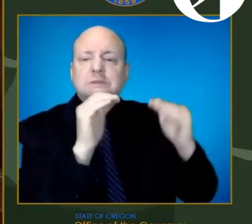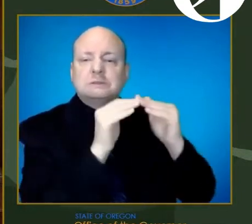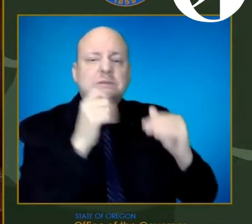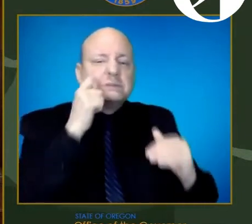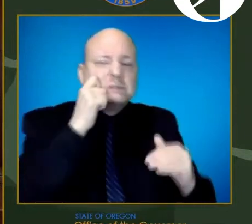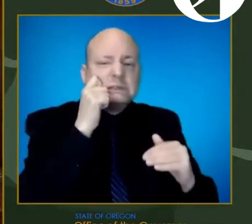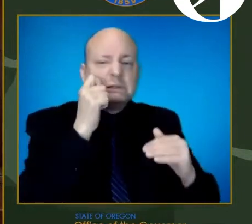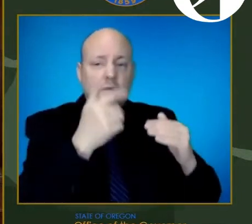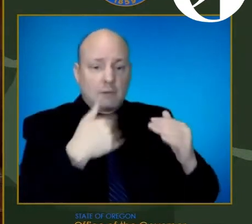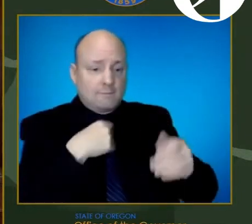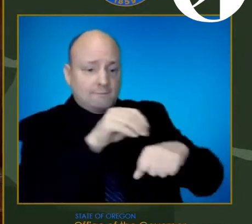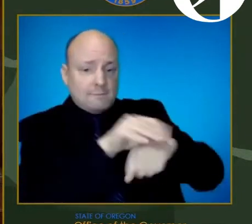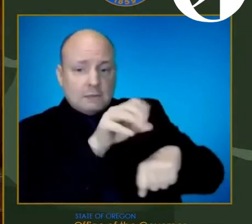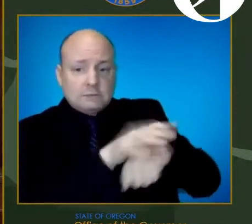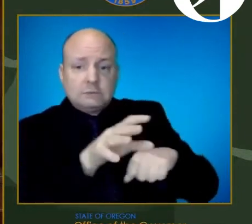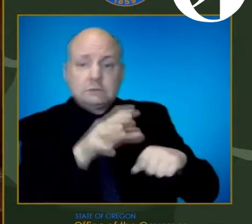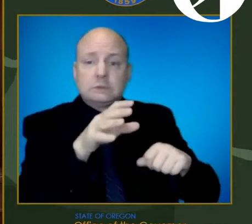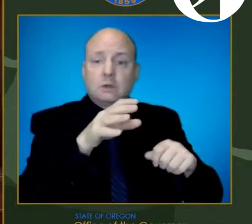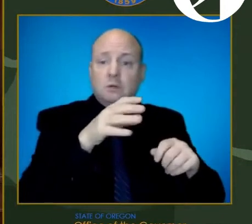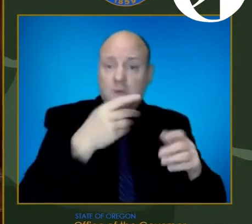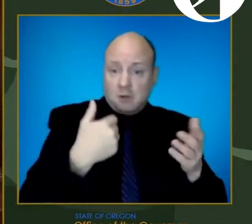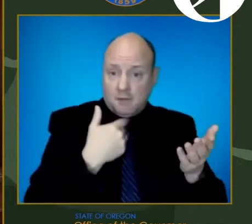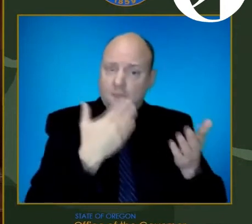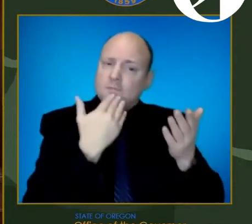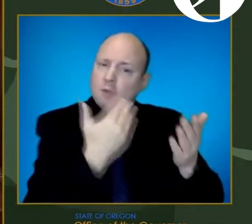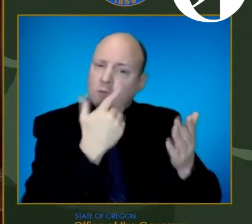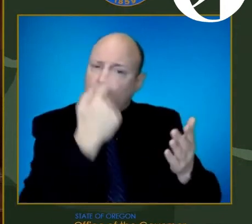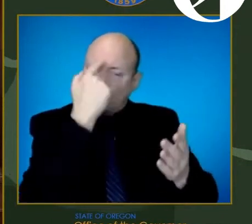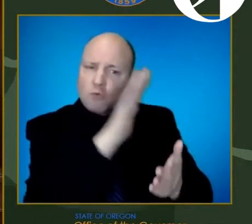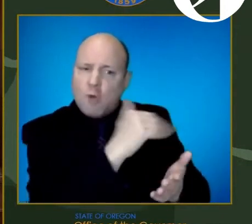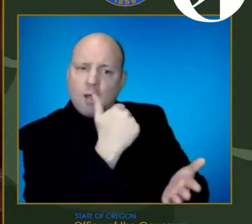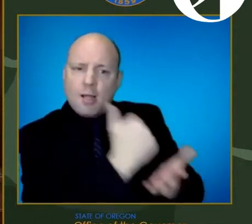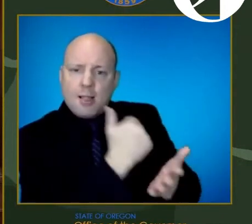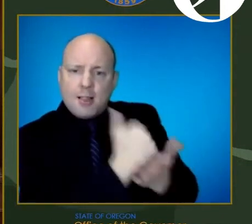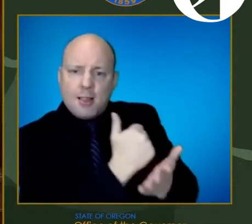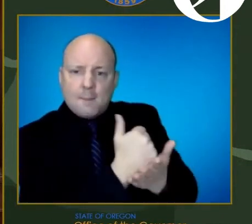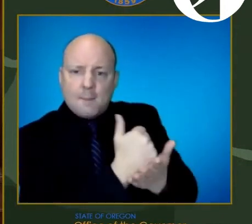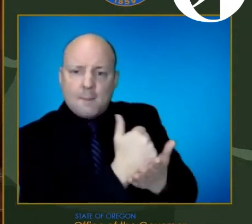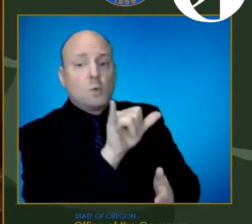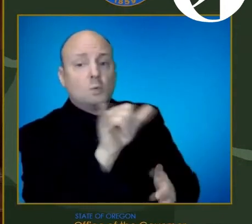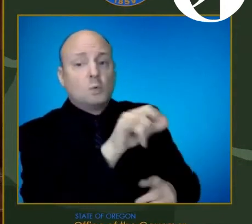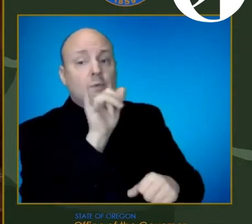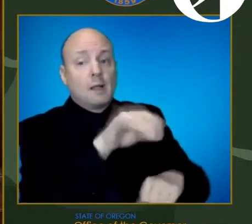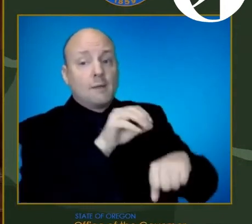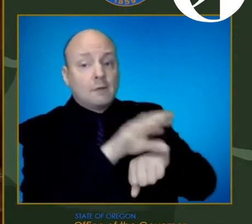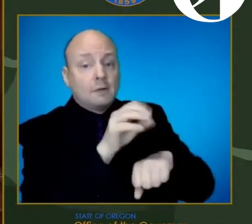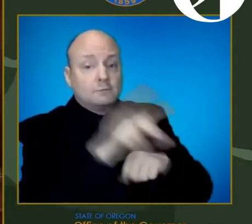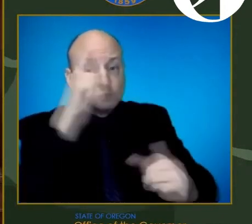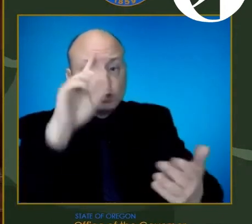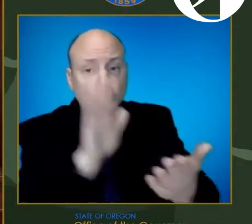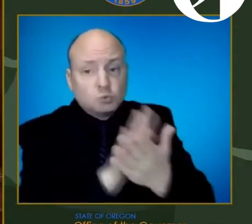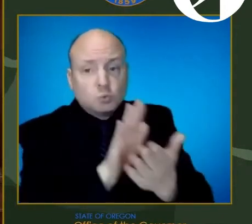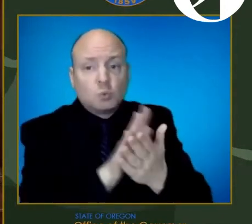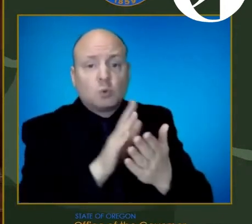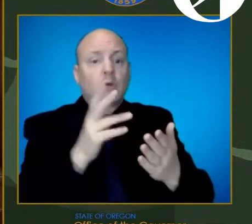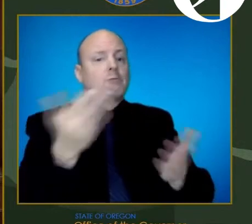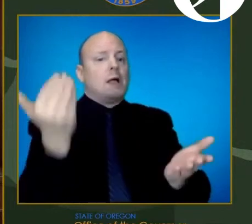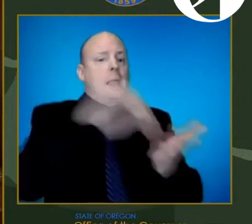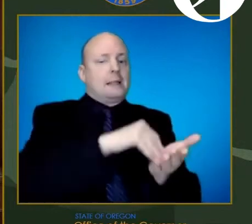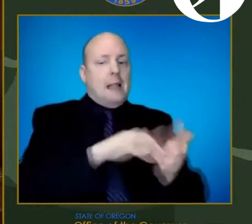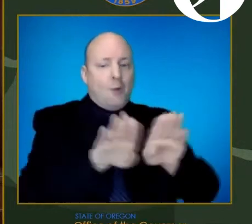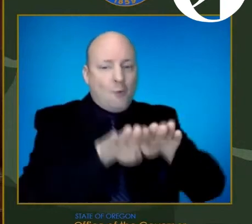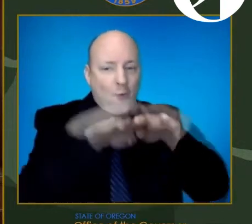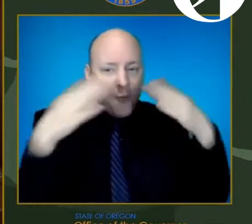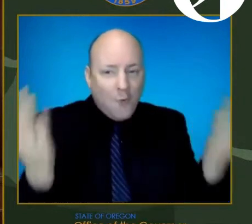more just and equitable Oregon. You've also advised on our school reopening plans and how children of color have